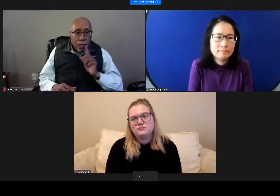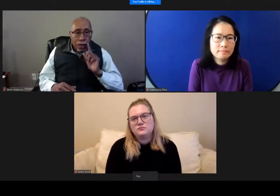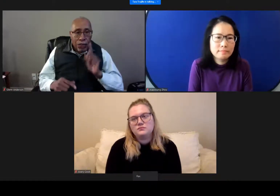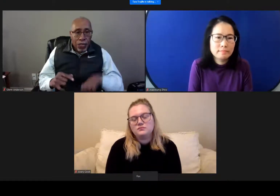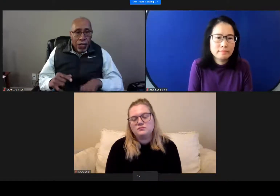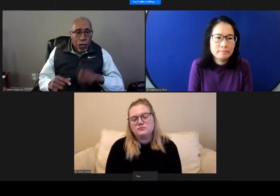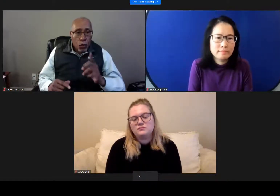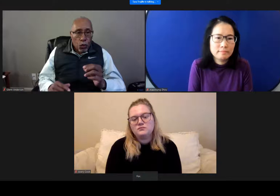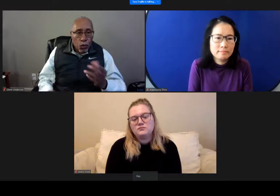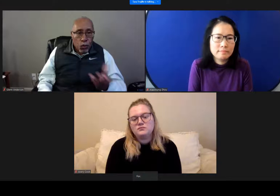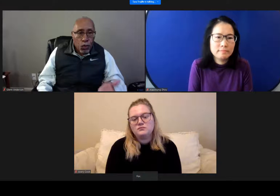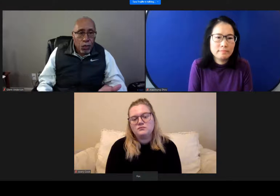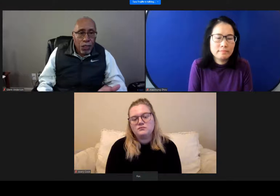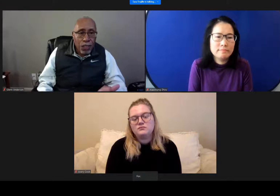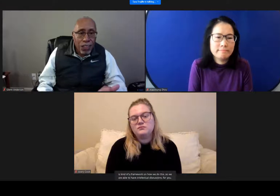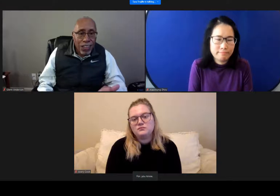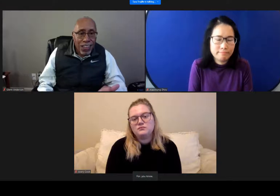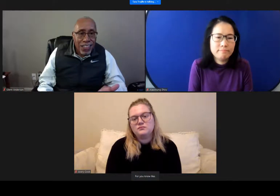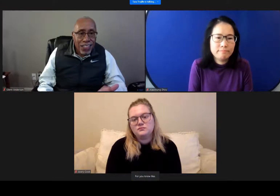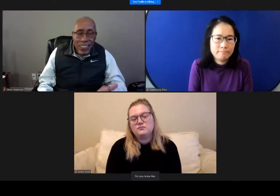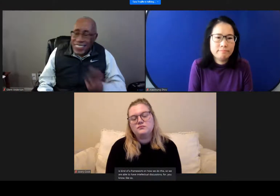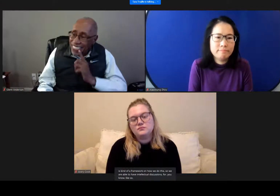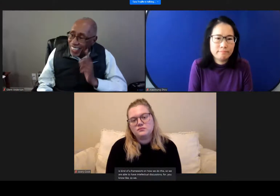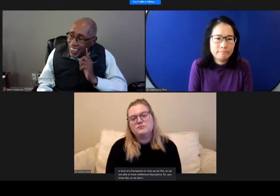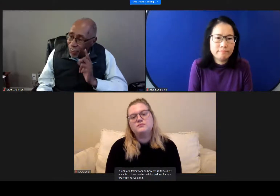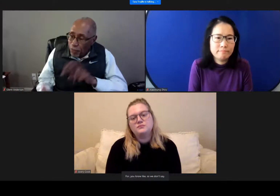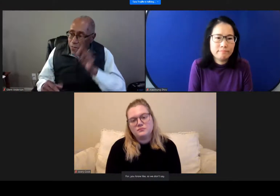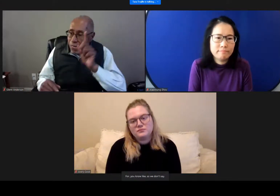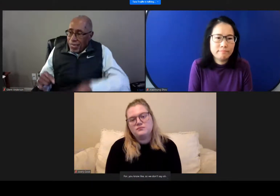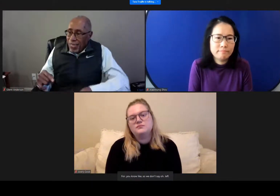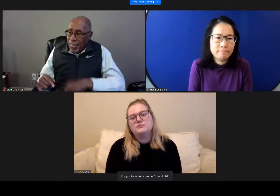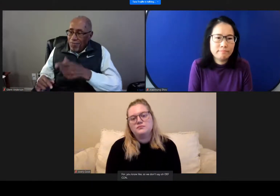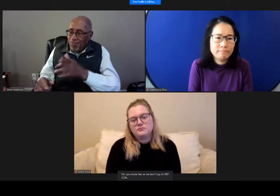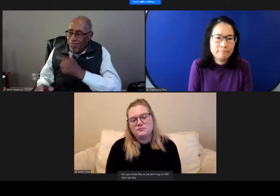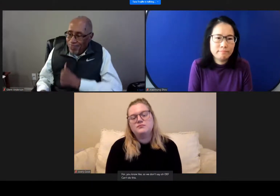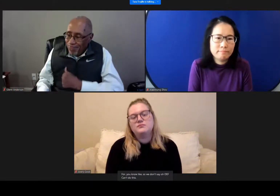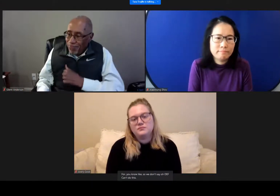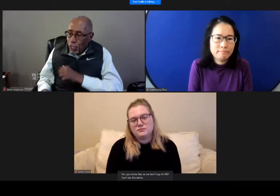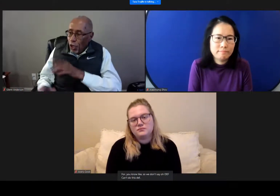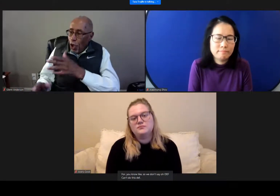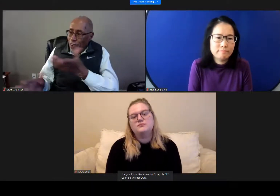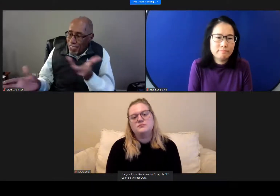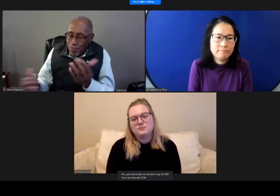for, you know, like, so we don't say, oh, deaf can't do this. Deaf